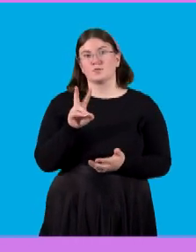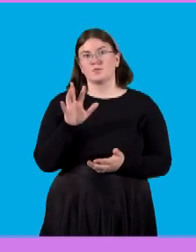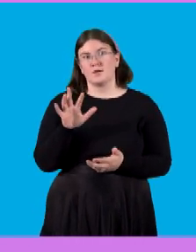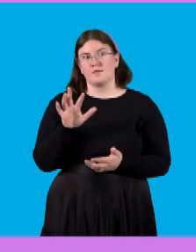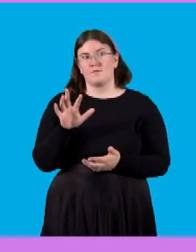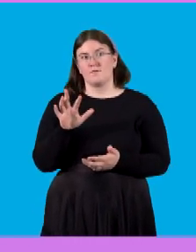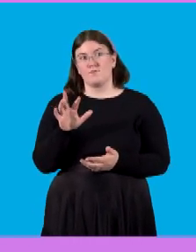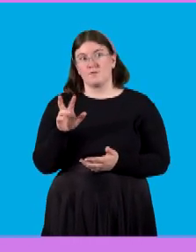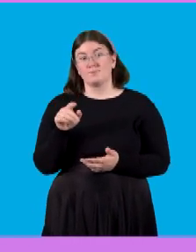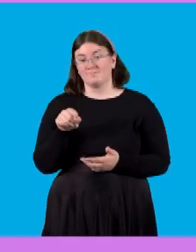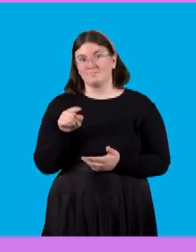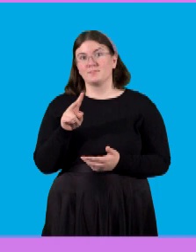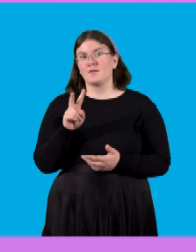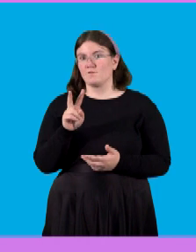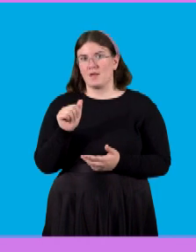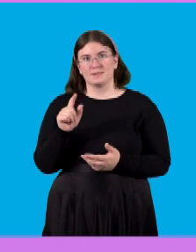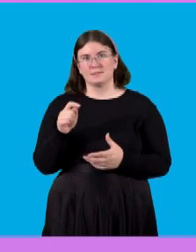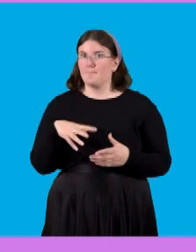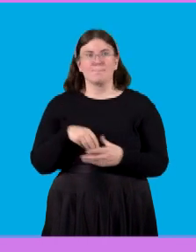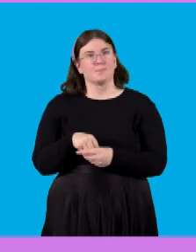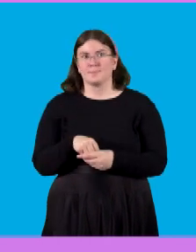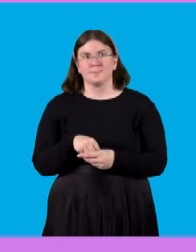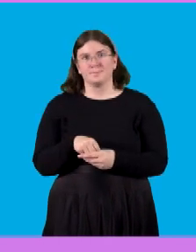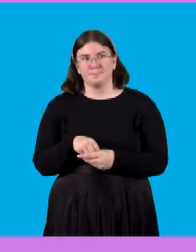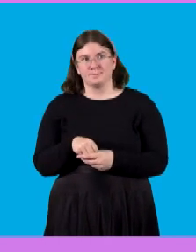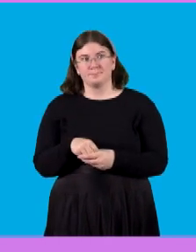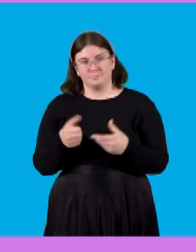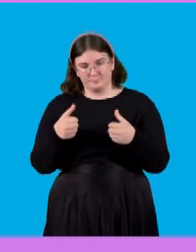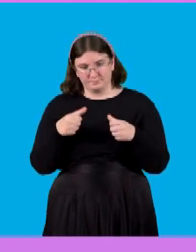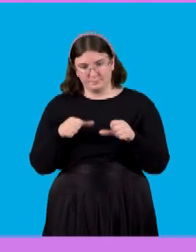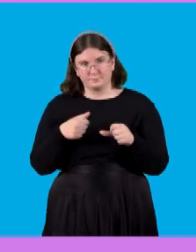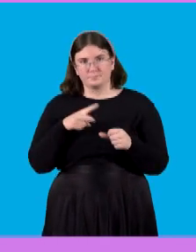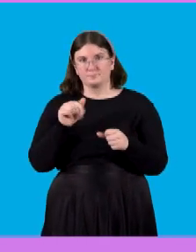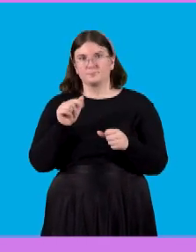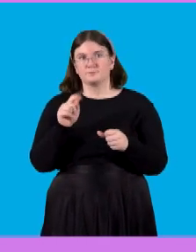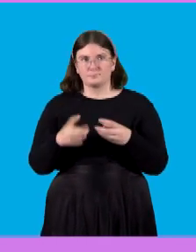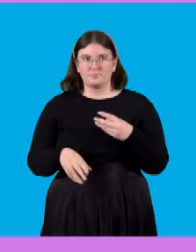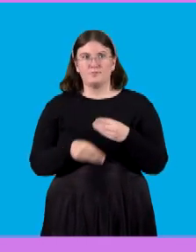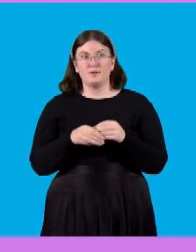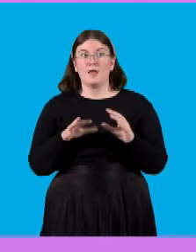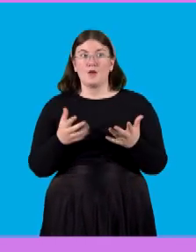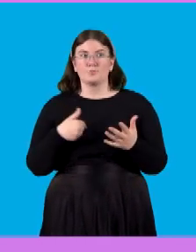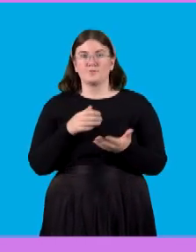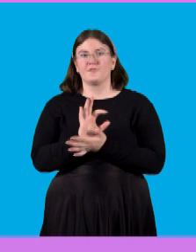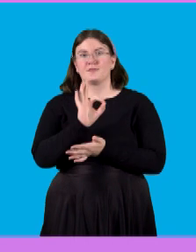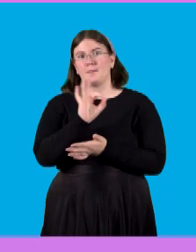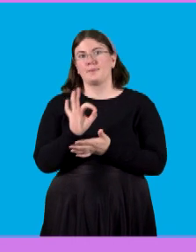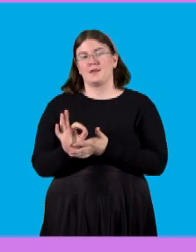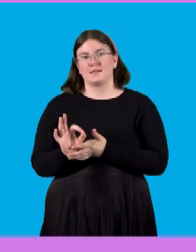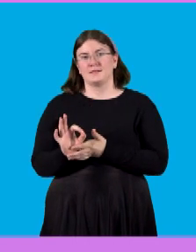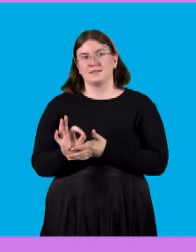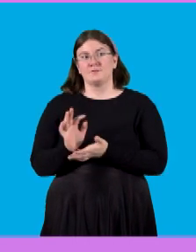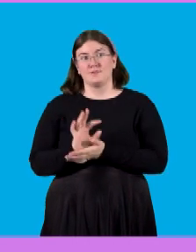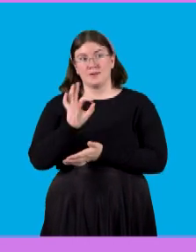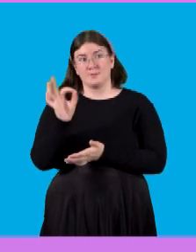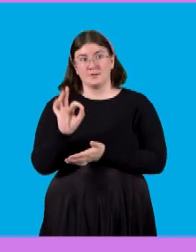2,325 Rand, which is our VAT exclusive amount. Then I calculated our VAT amount by using 15%, right?